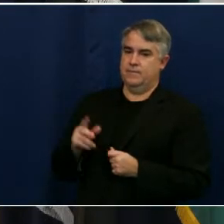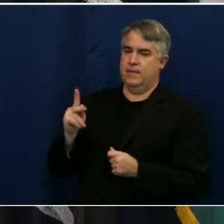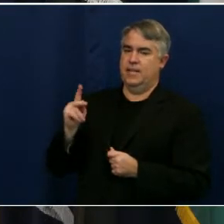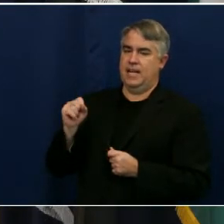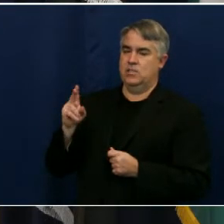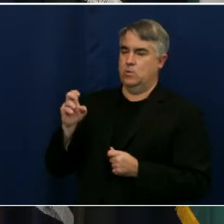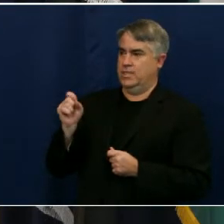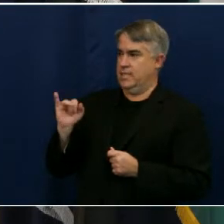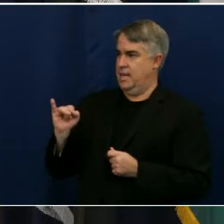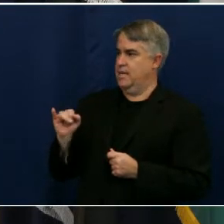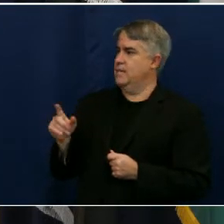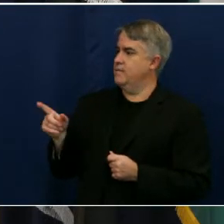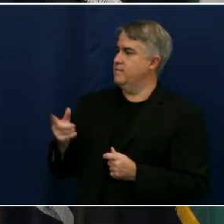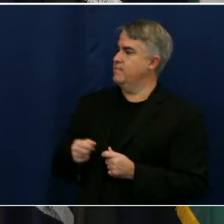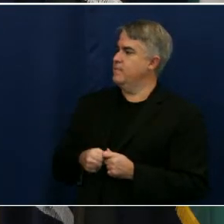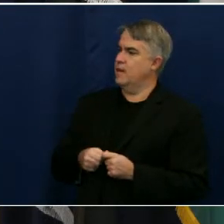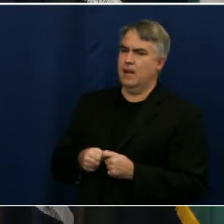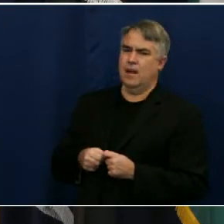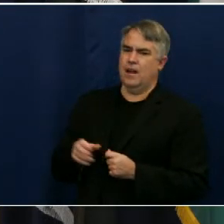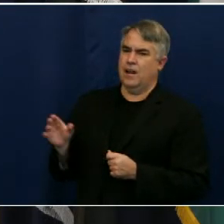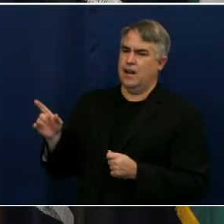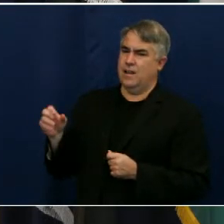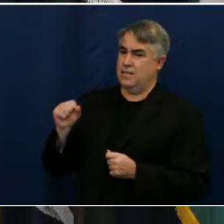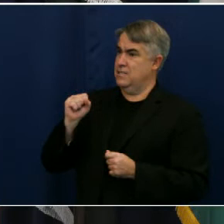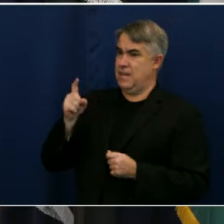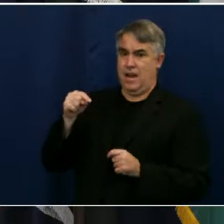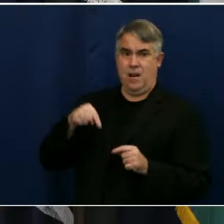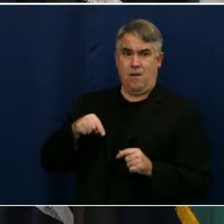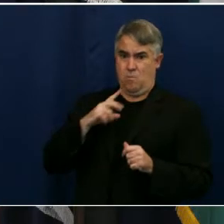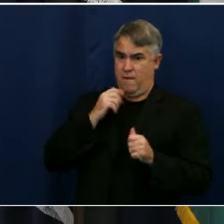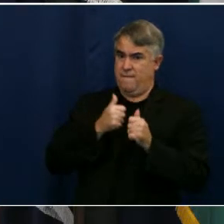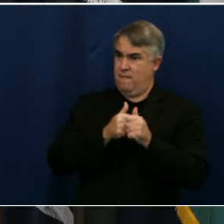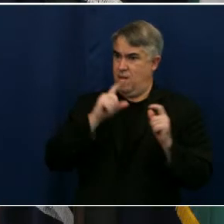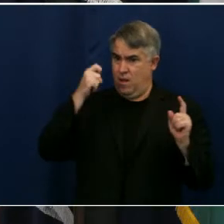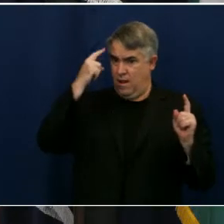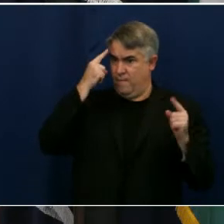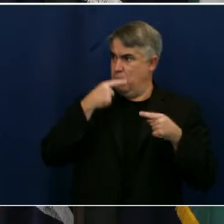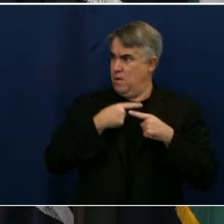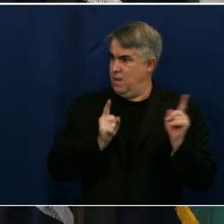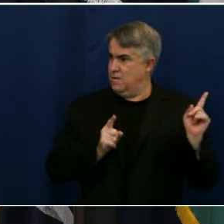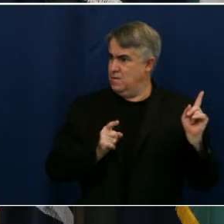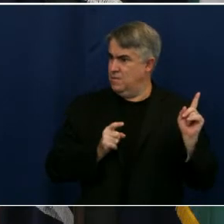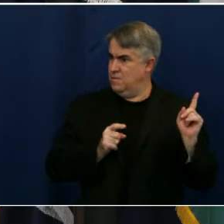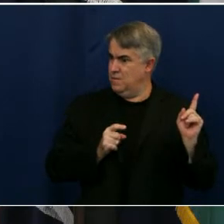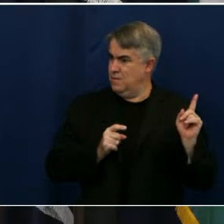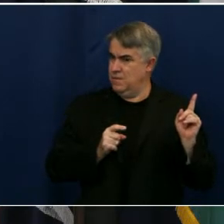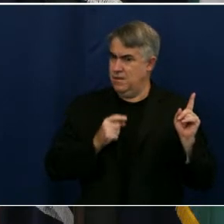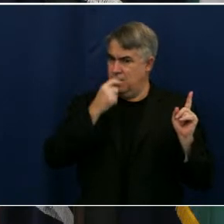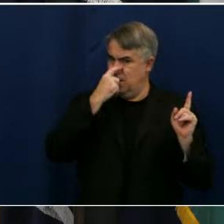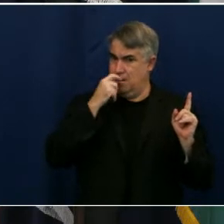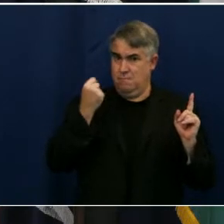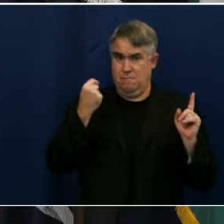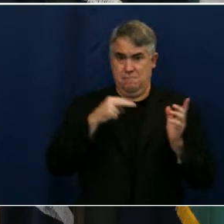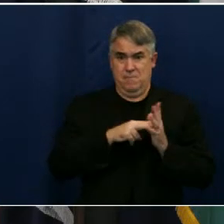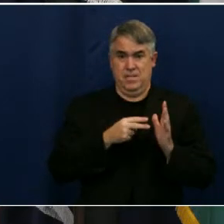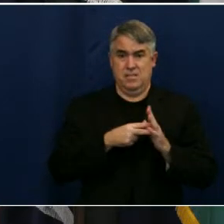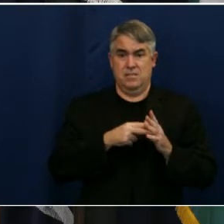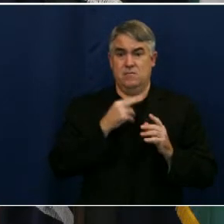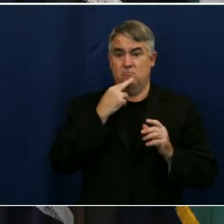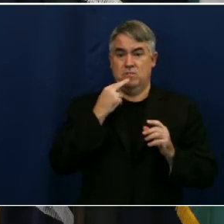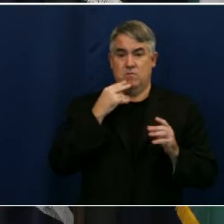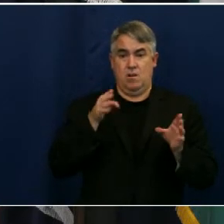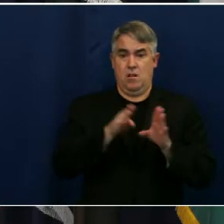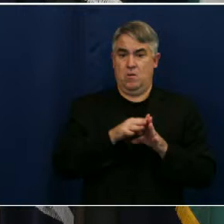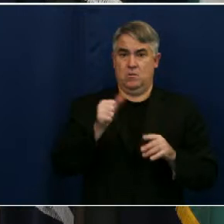be following the state of California governor's lead and lifting the 10 p.m. curfew on restaurants? If it is not